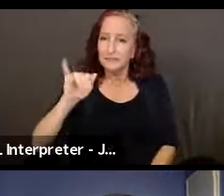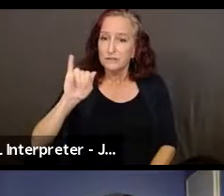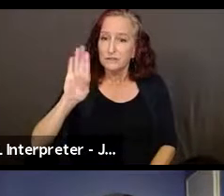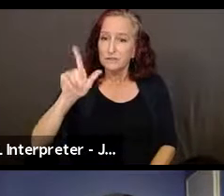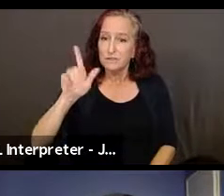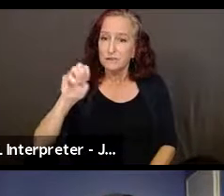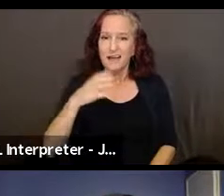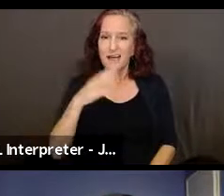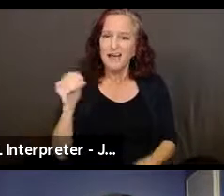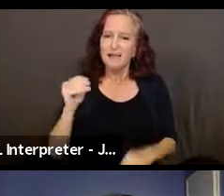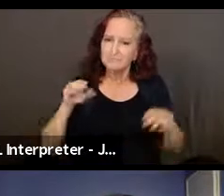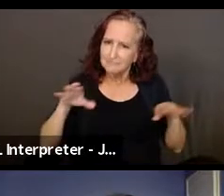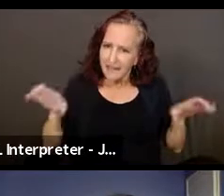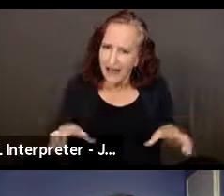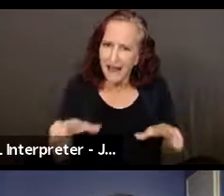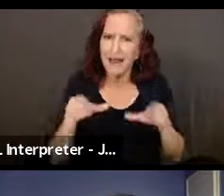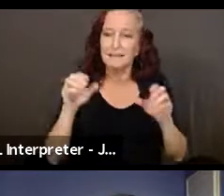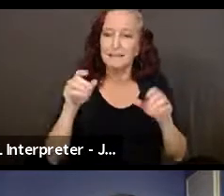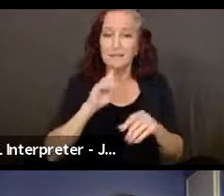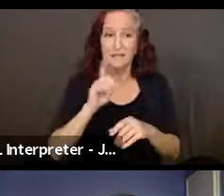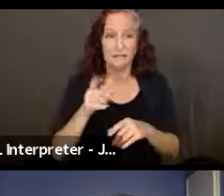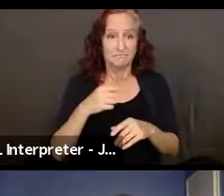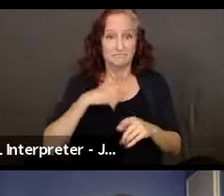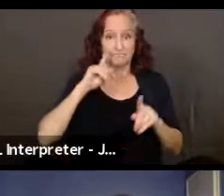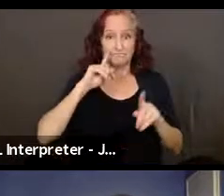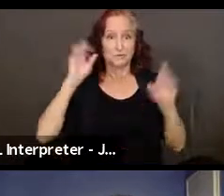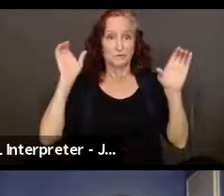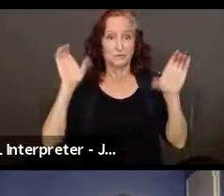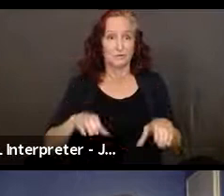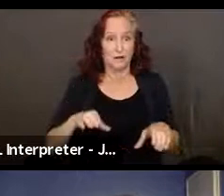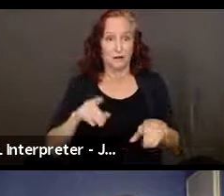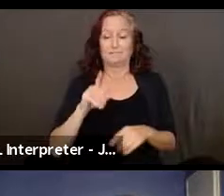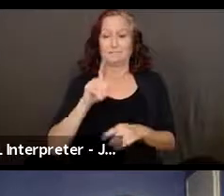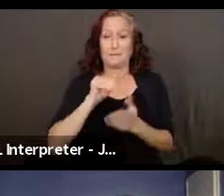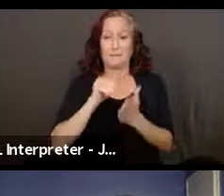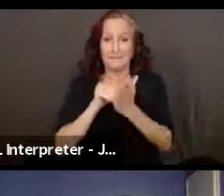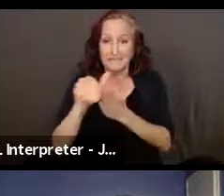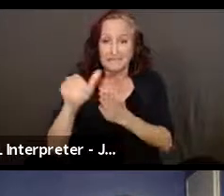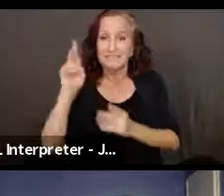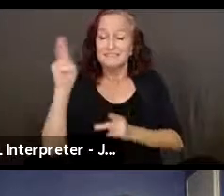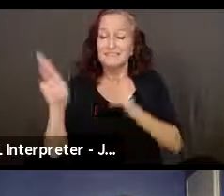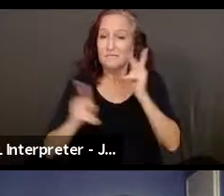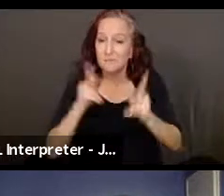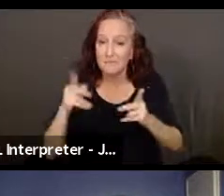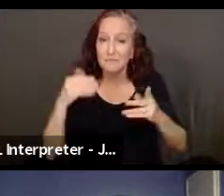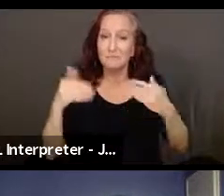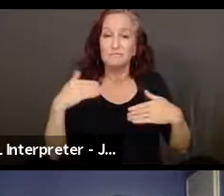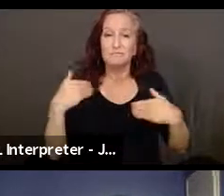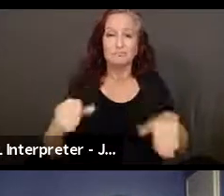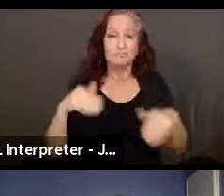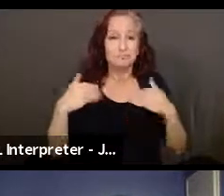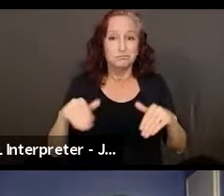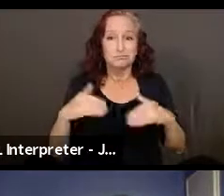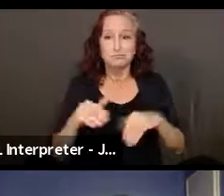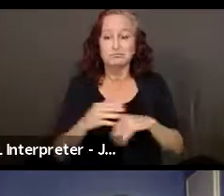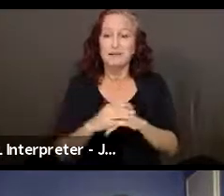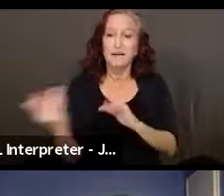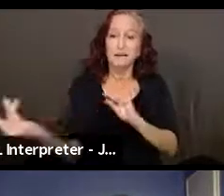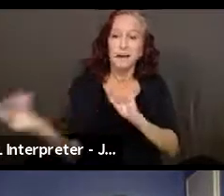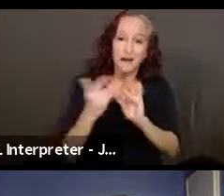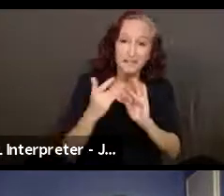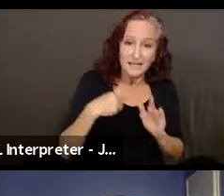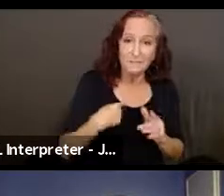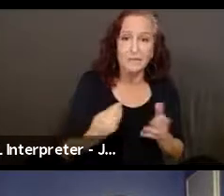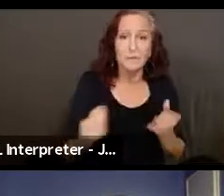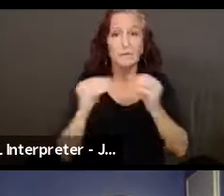my surprise, it actually resonated with millions of people. And I've continued to receive requests for more information, requests